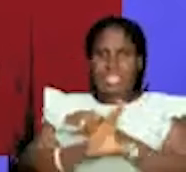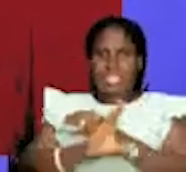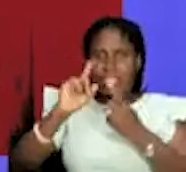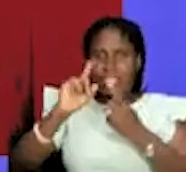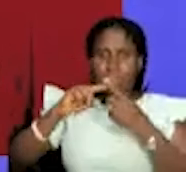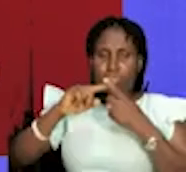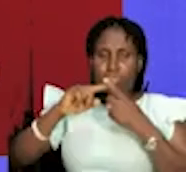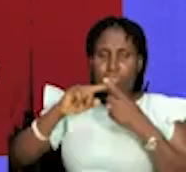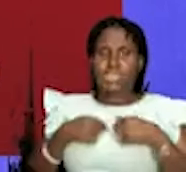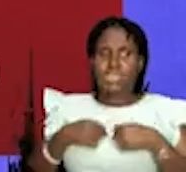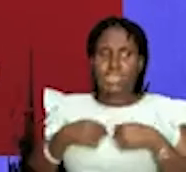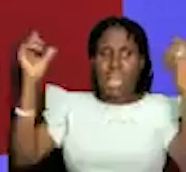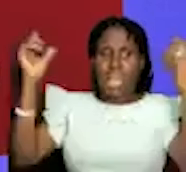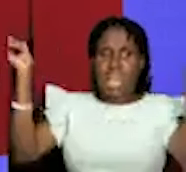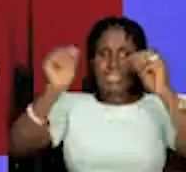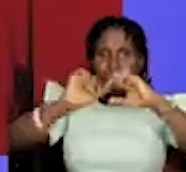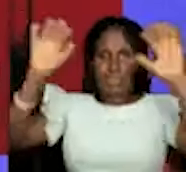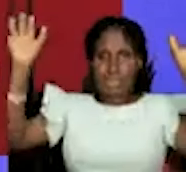Hallelujah.